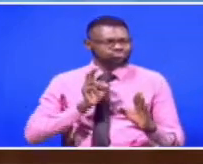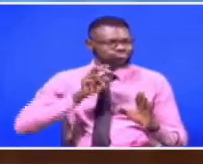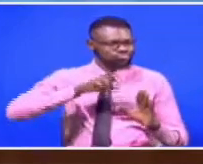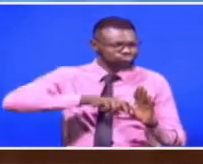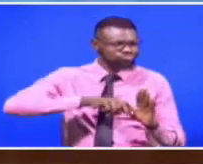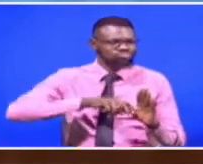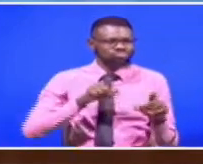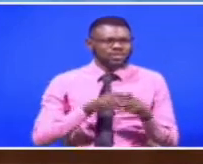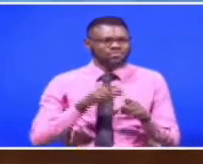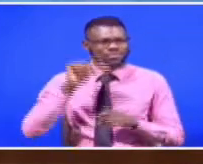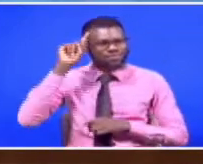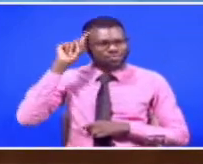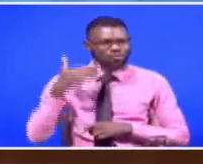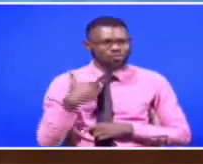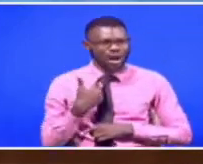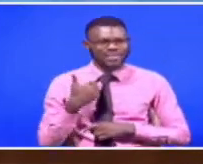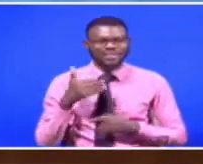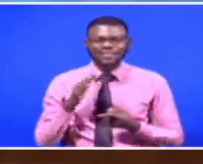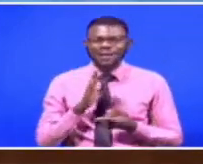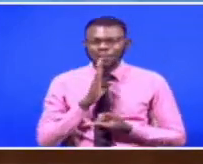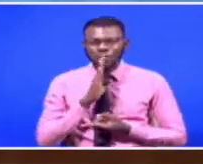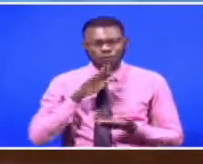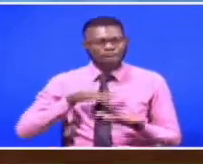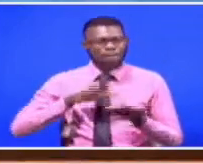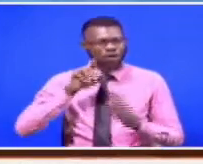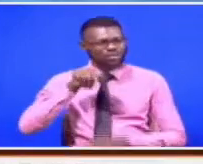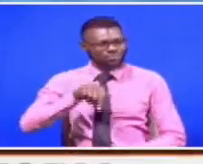domestic borrowing. Noah Kipkemboi tells us more.